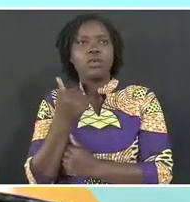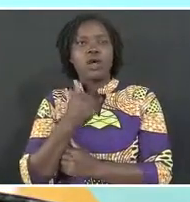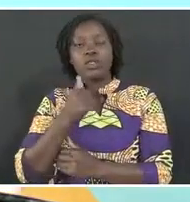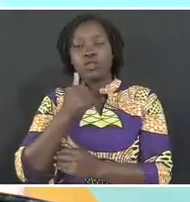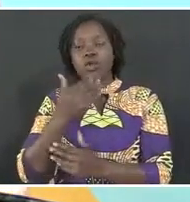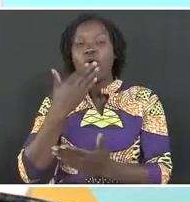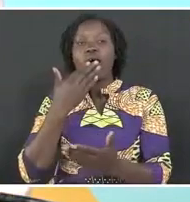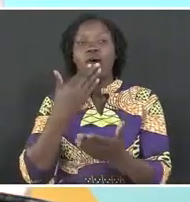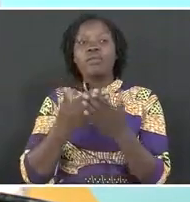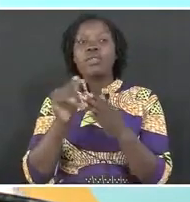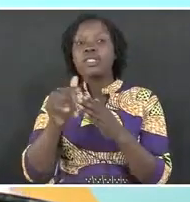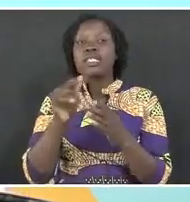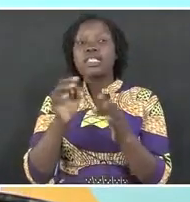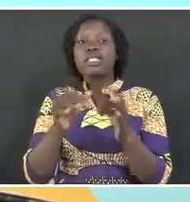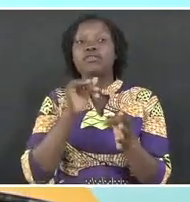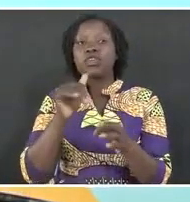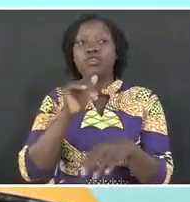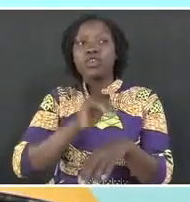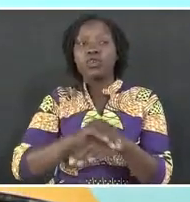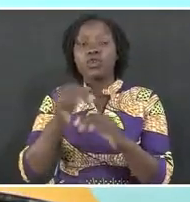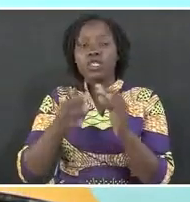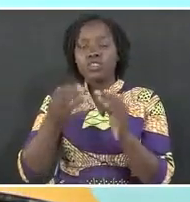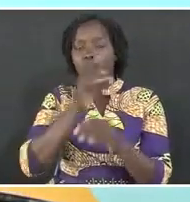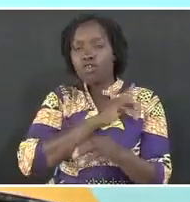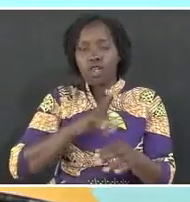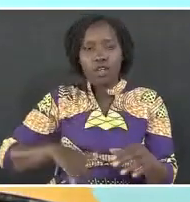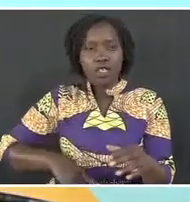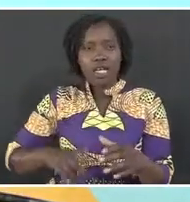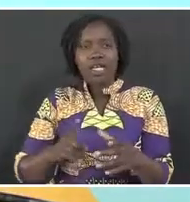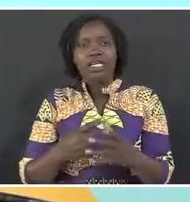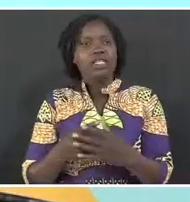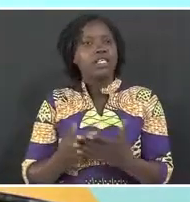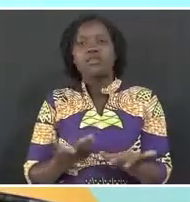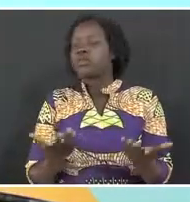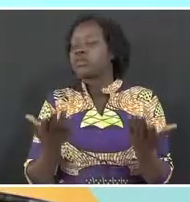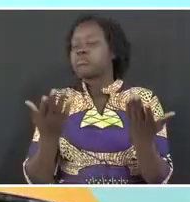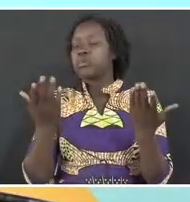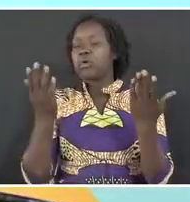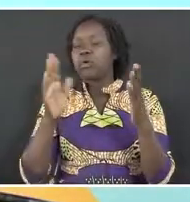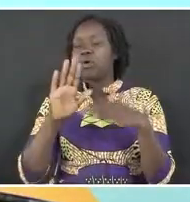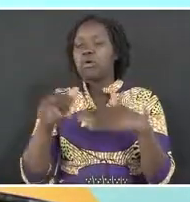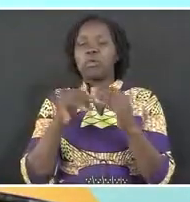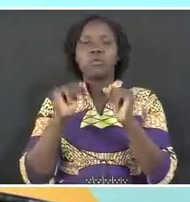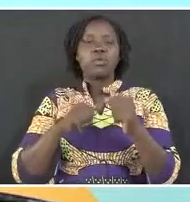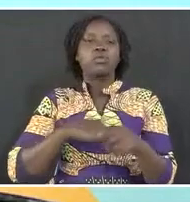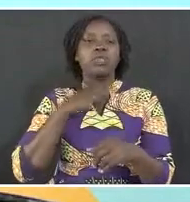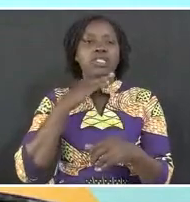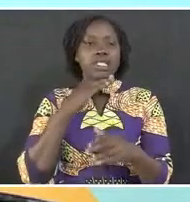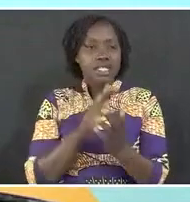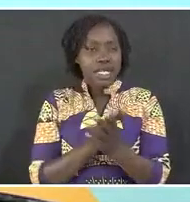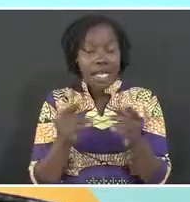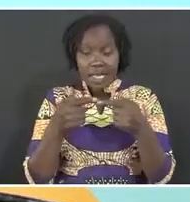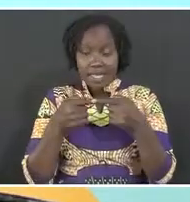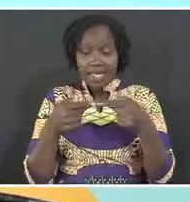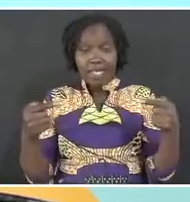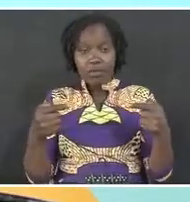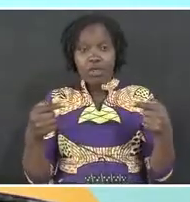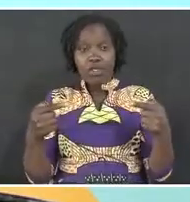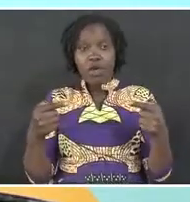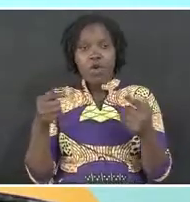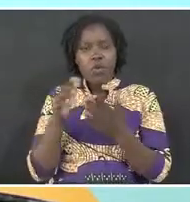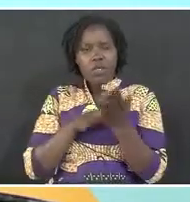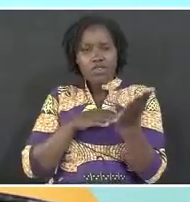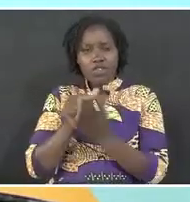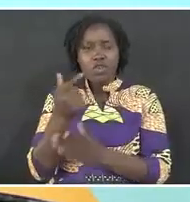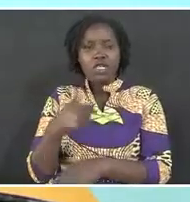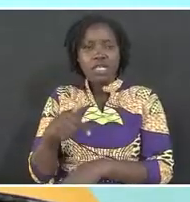acknowledge that were it not for the goodness of the Lord, we will not be here. The enemy would have